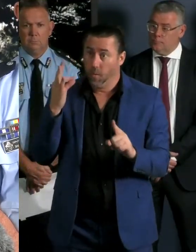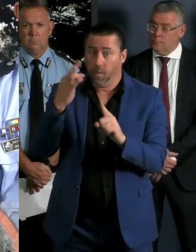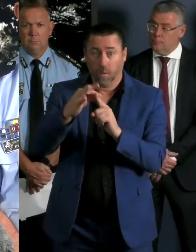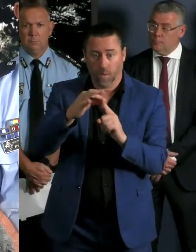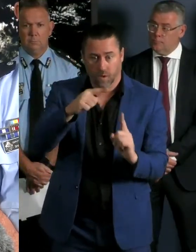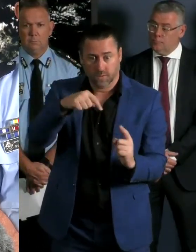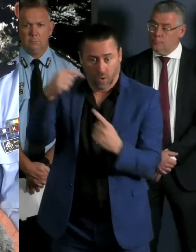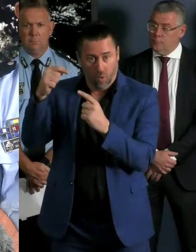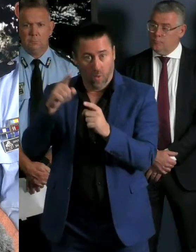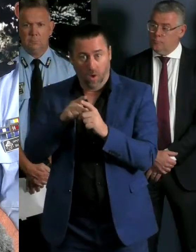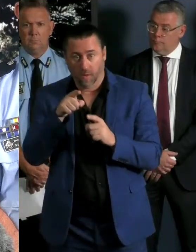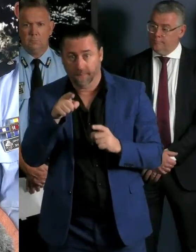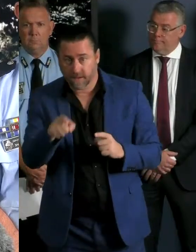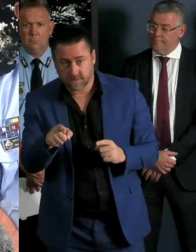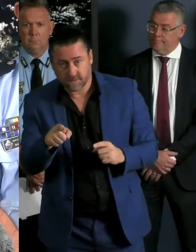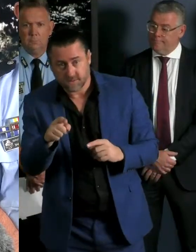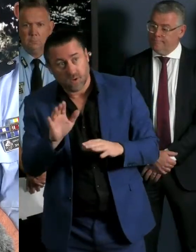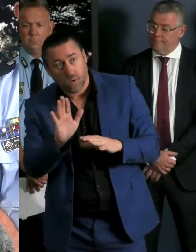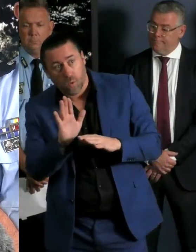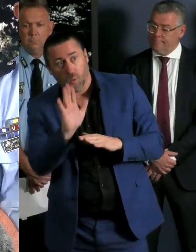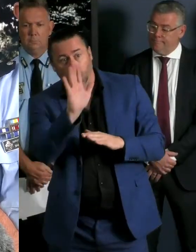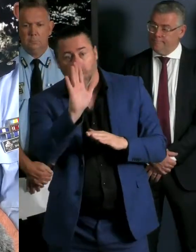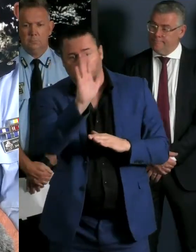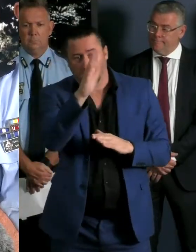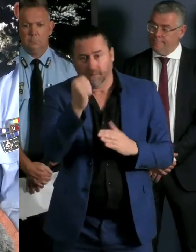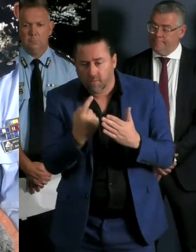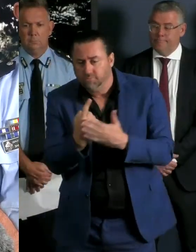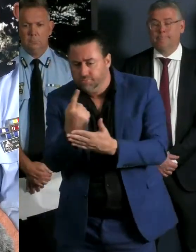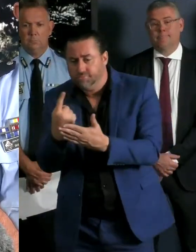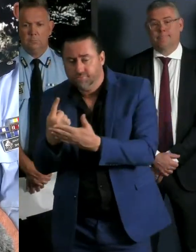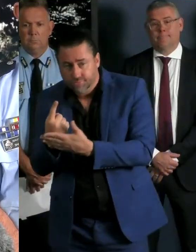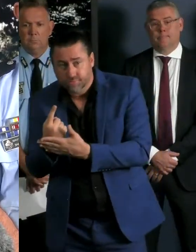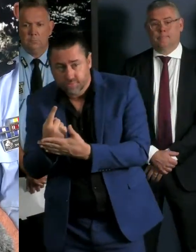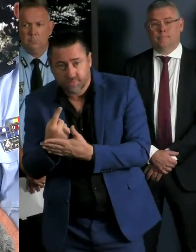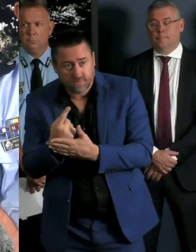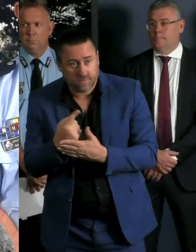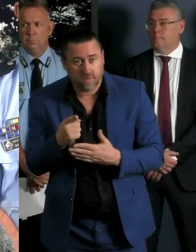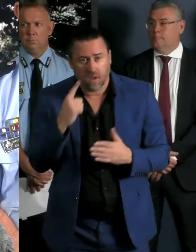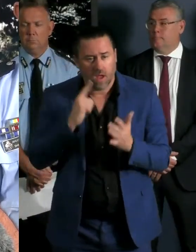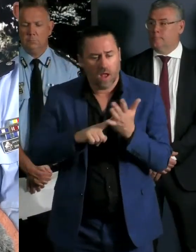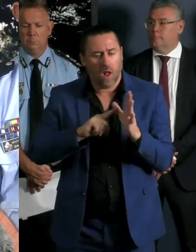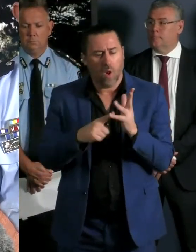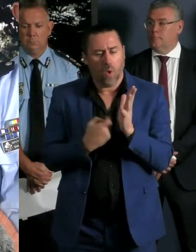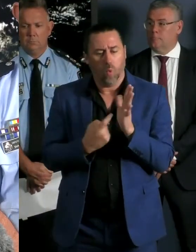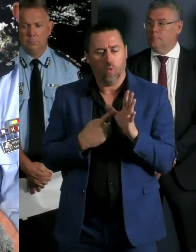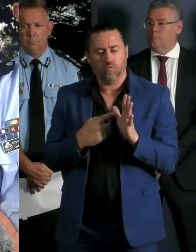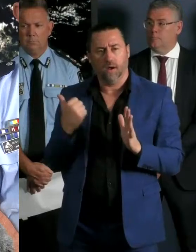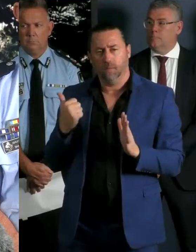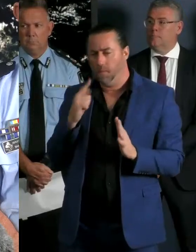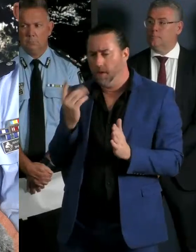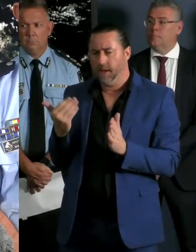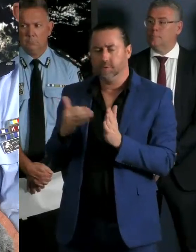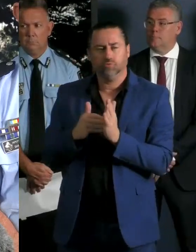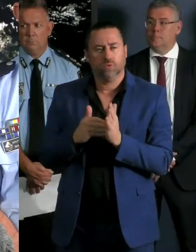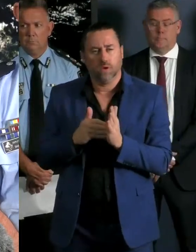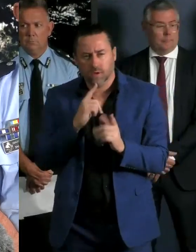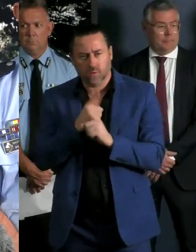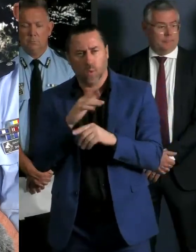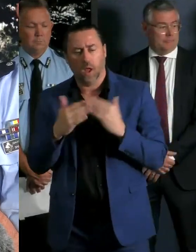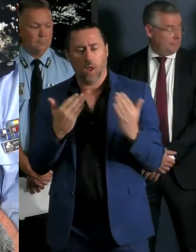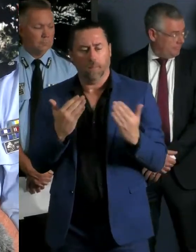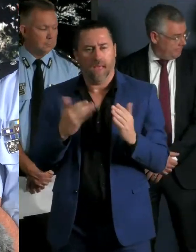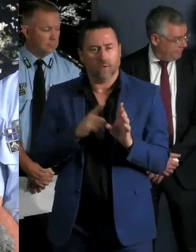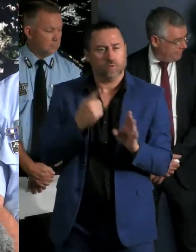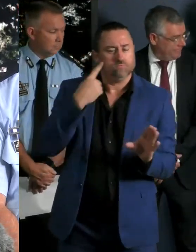of the coast has seen a cyclone of this intensity. I might ask Laura, though, to comment a bit more on how this event compares to